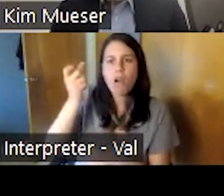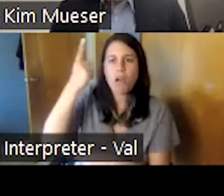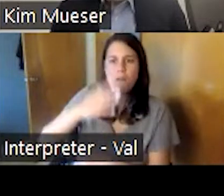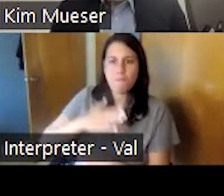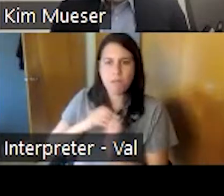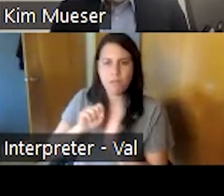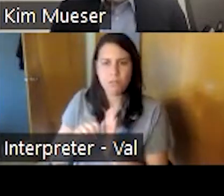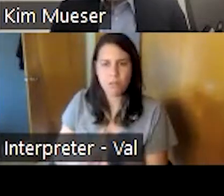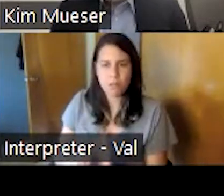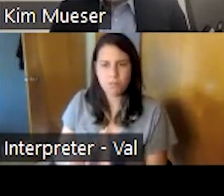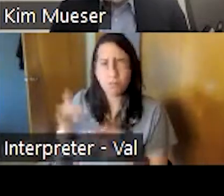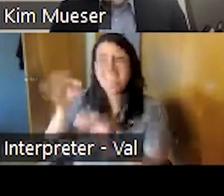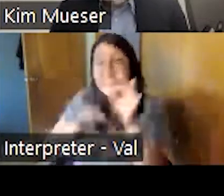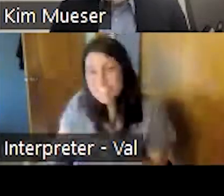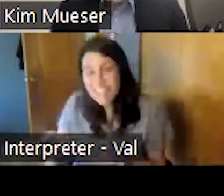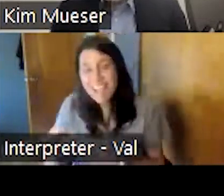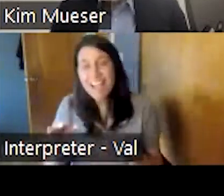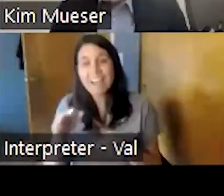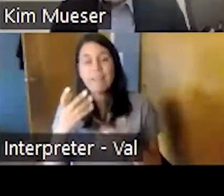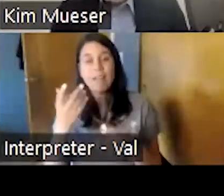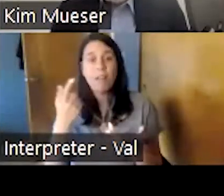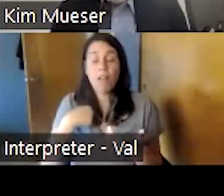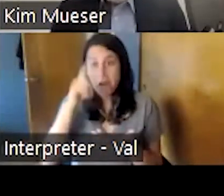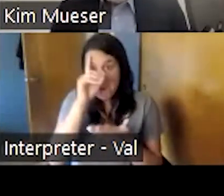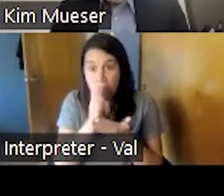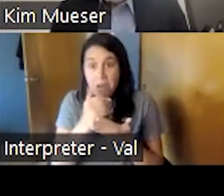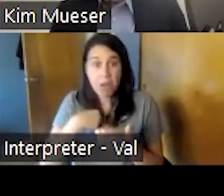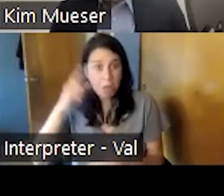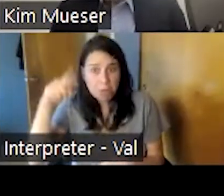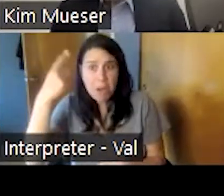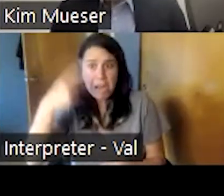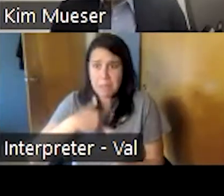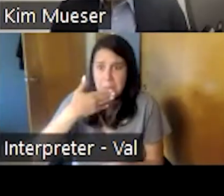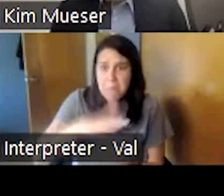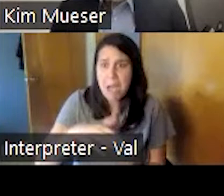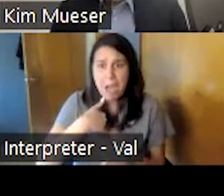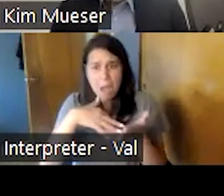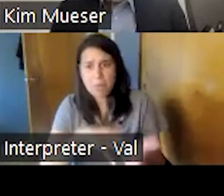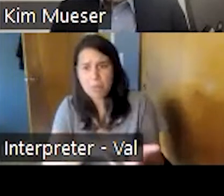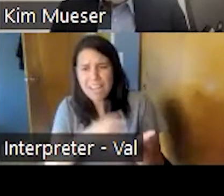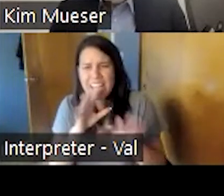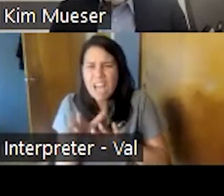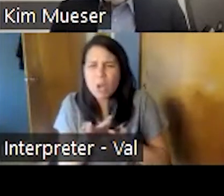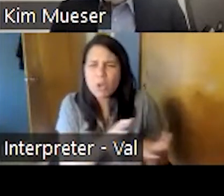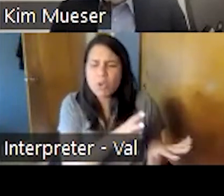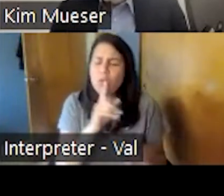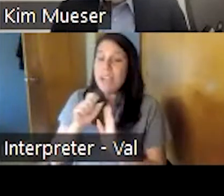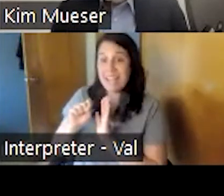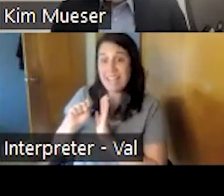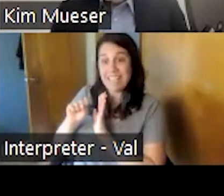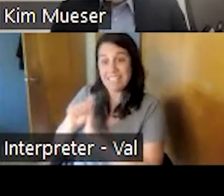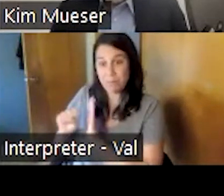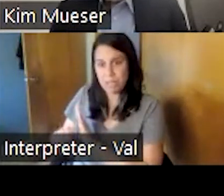that that one is going crazy or one is bad or weak, you can recognize different symptoms as being part of a syndrome of post-traumatic